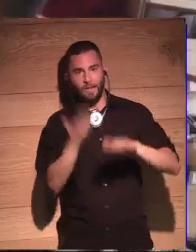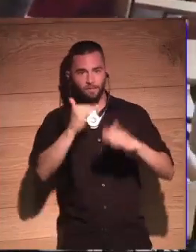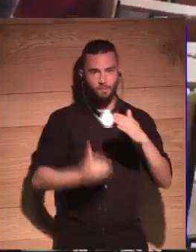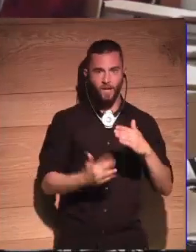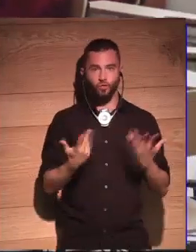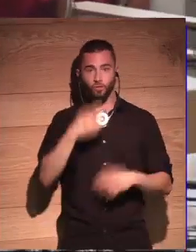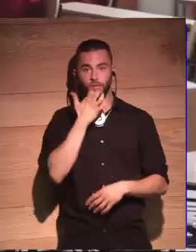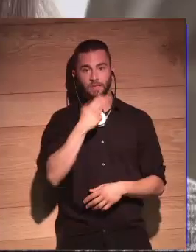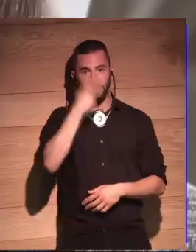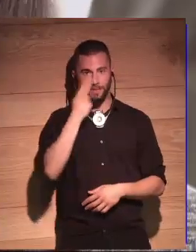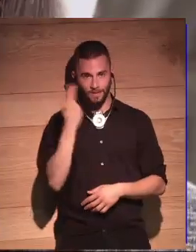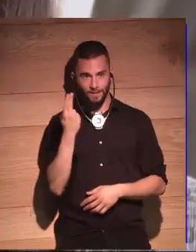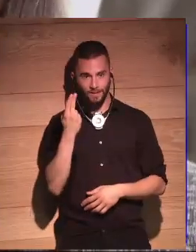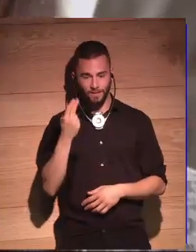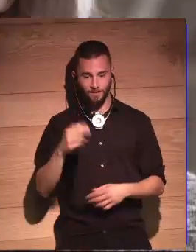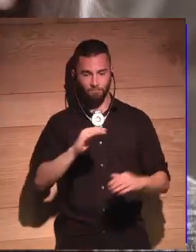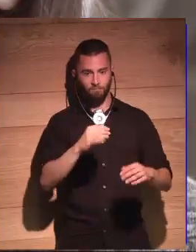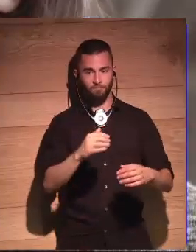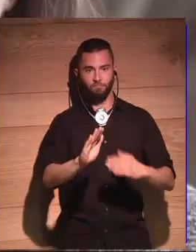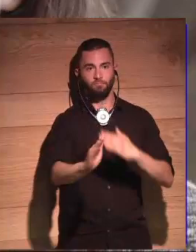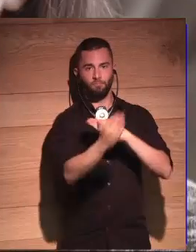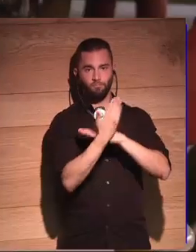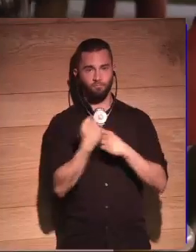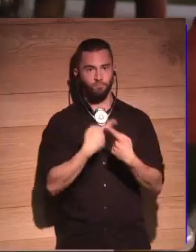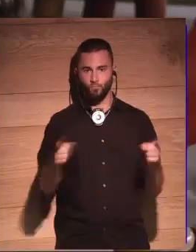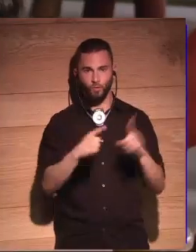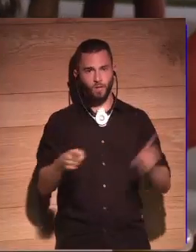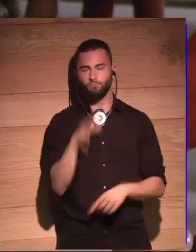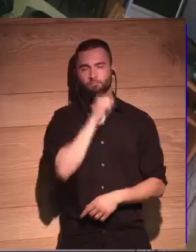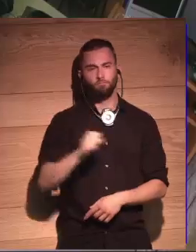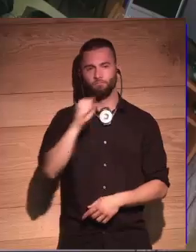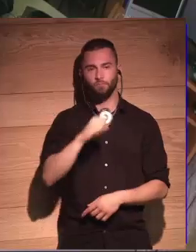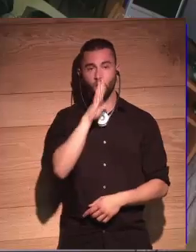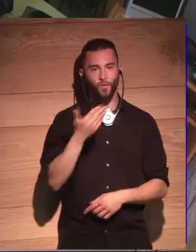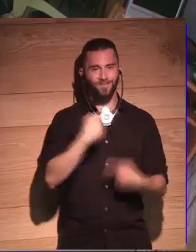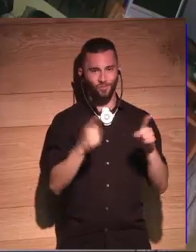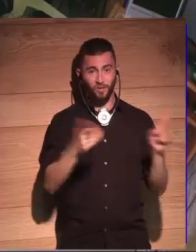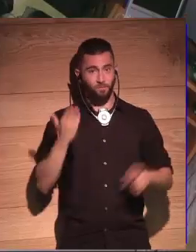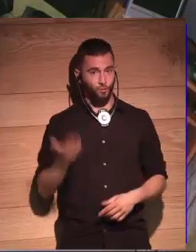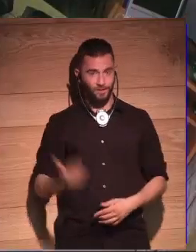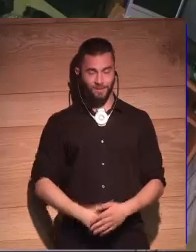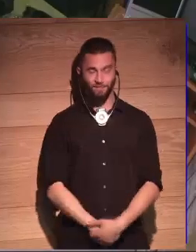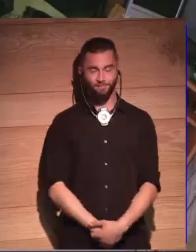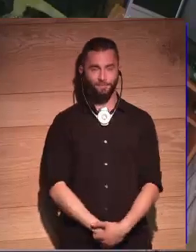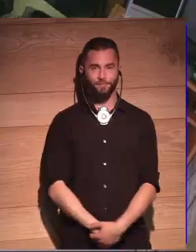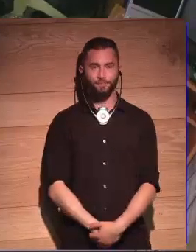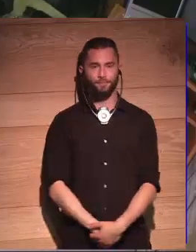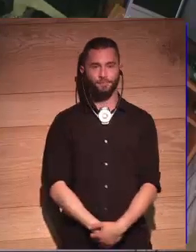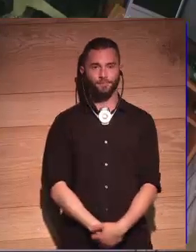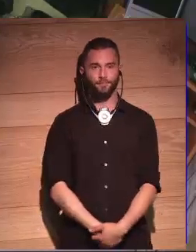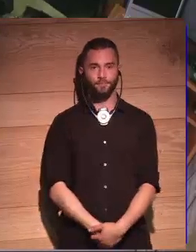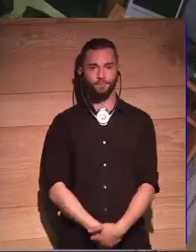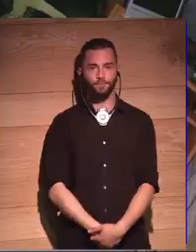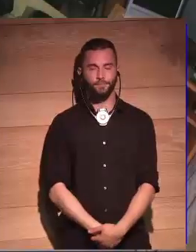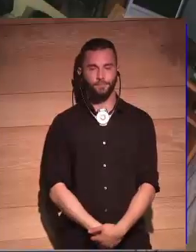not the necessary resources, and it's very interesting to have someone come over to our center and show us